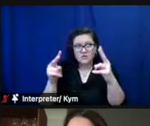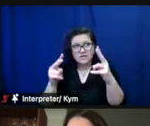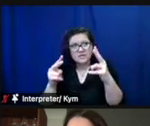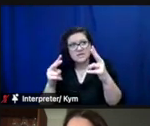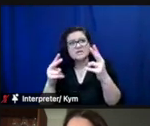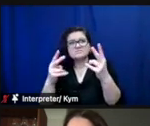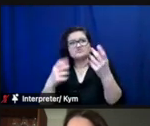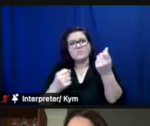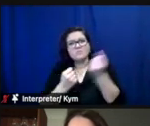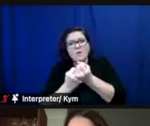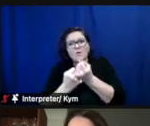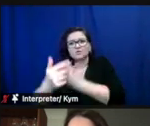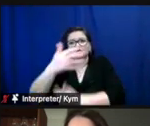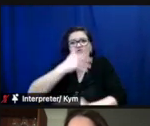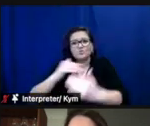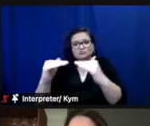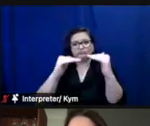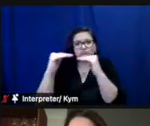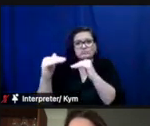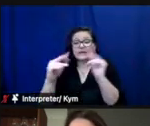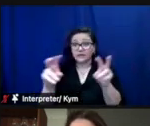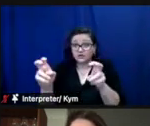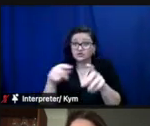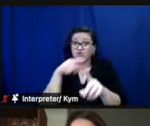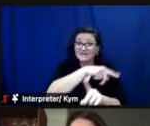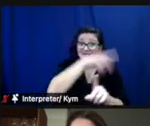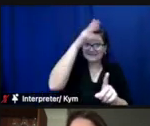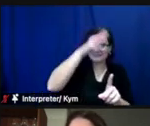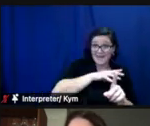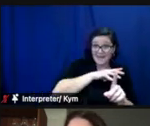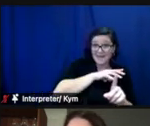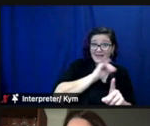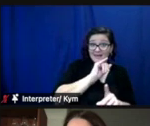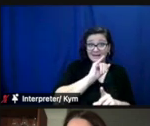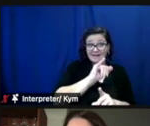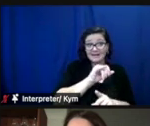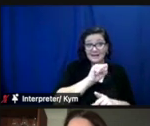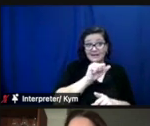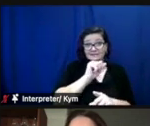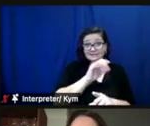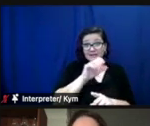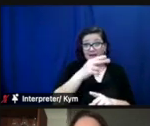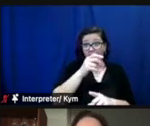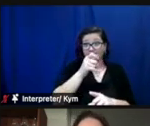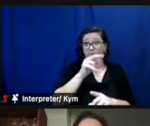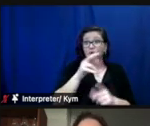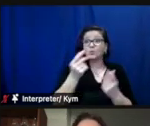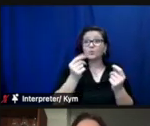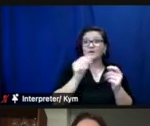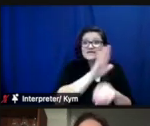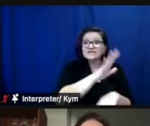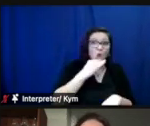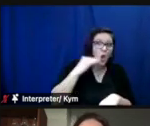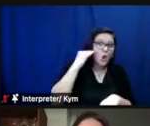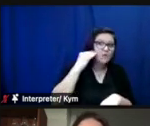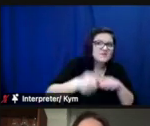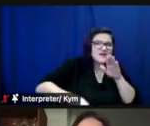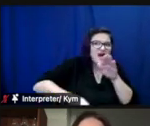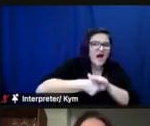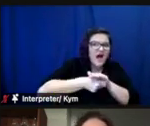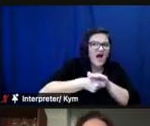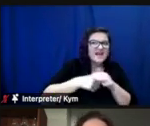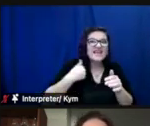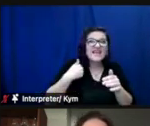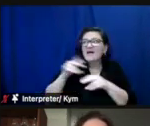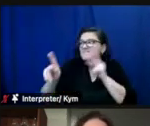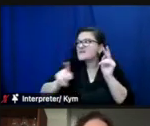this gentleman, he would hide people in his home. And mm-hmm. he had a whole network of spies that would